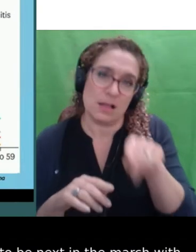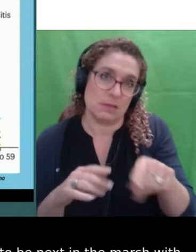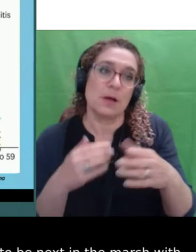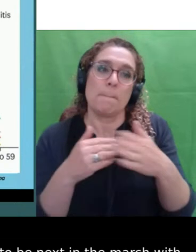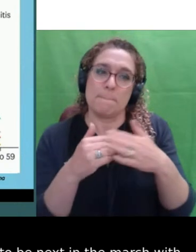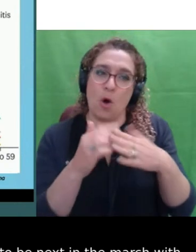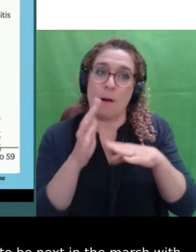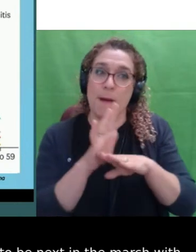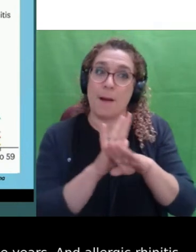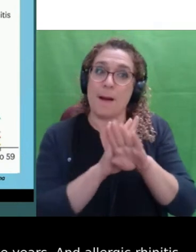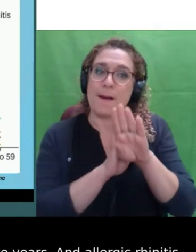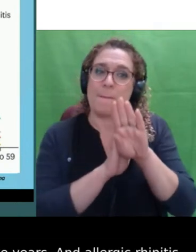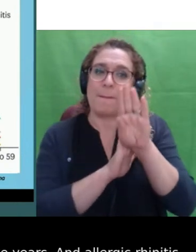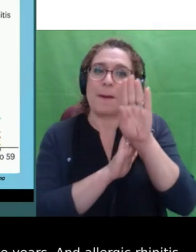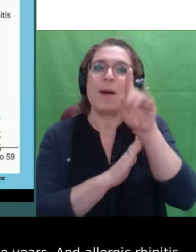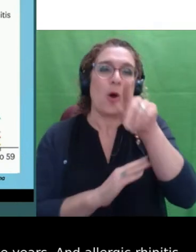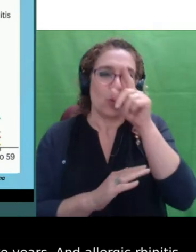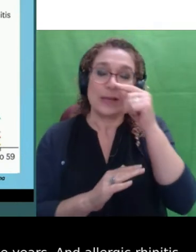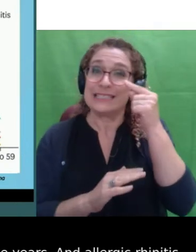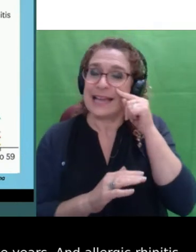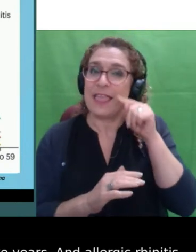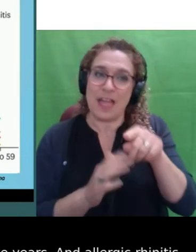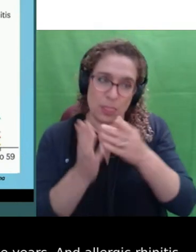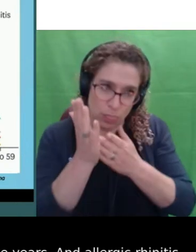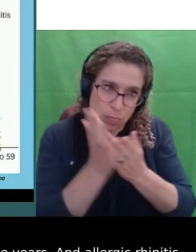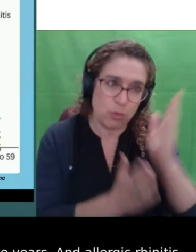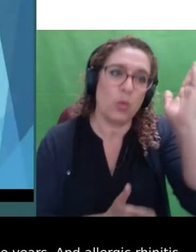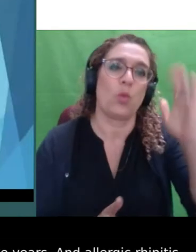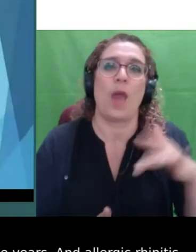march is there throughout life